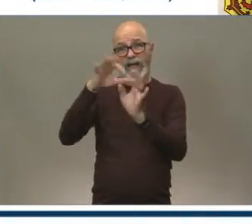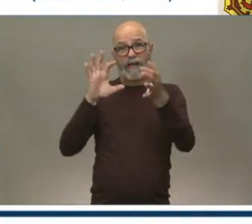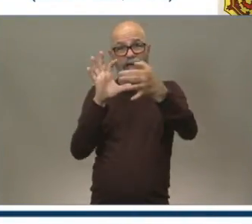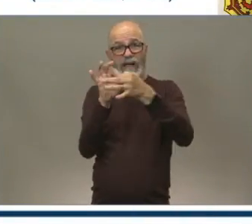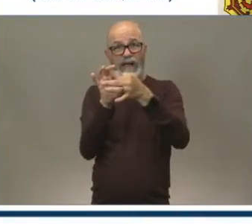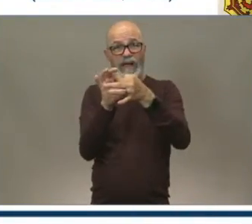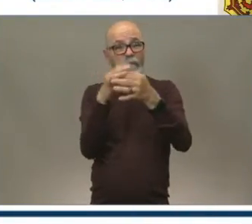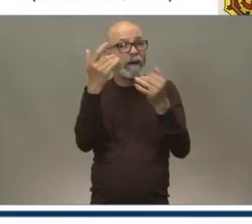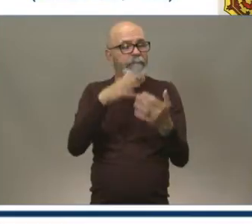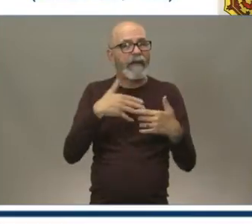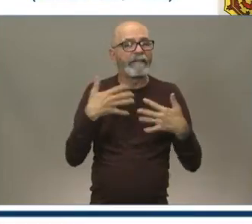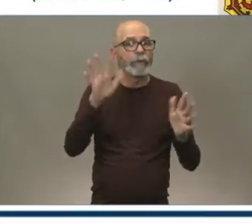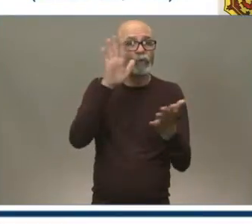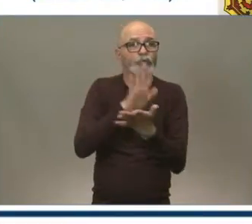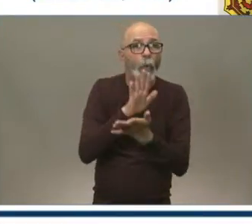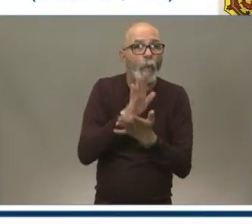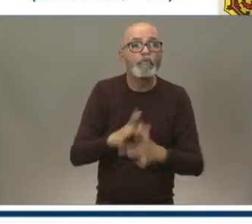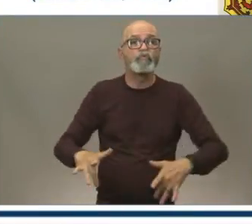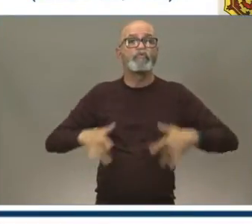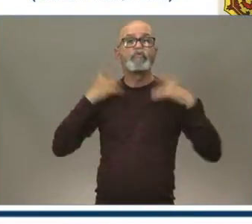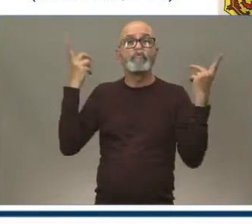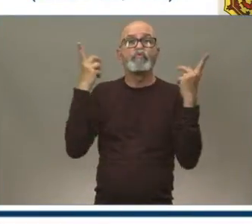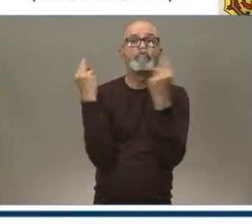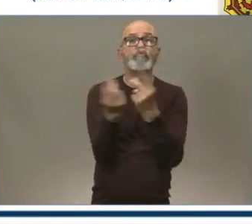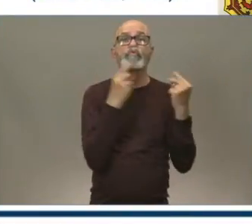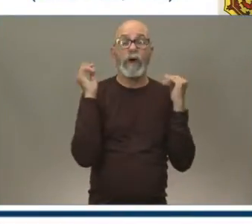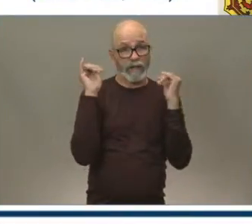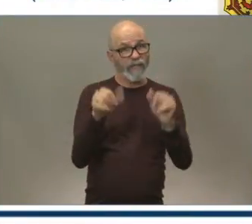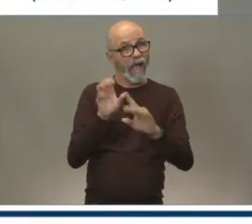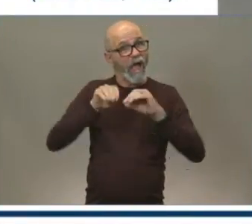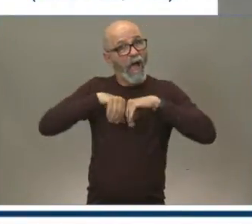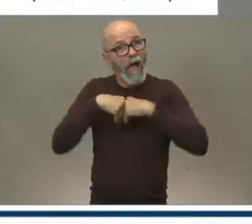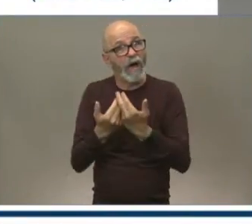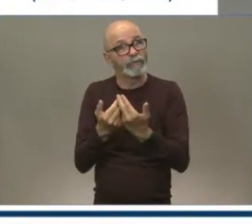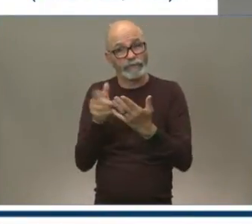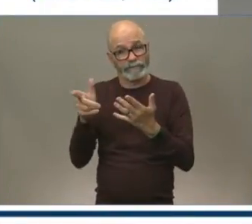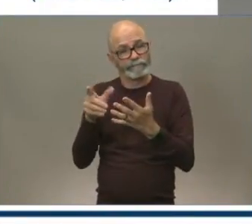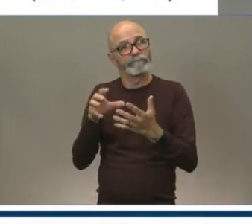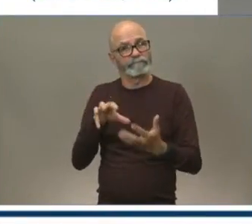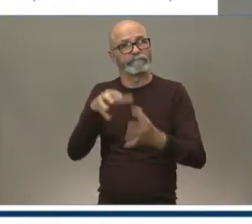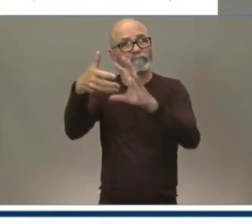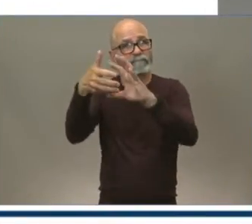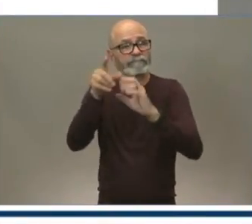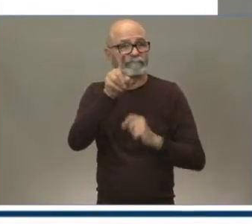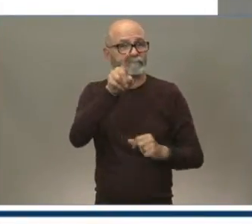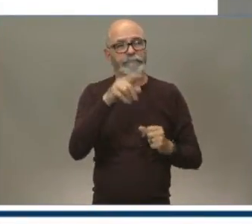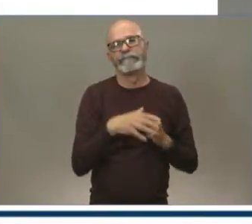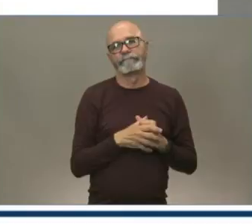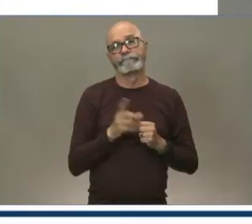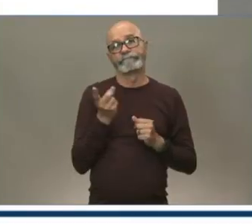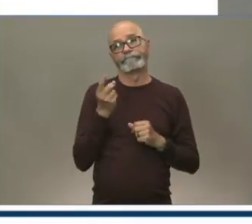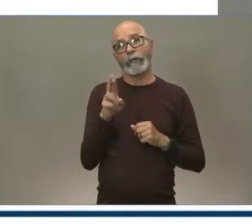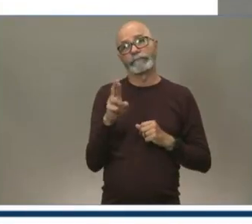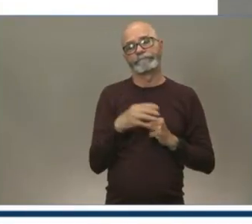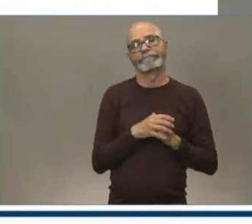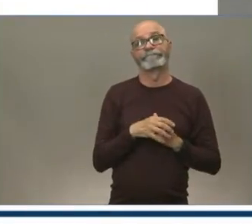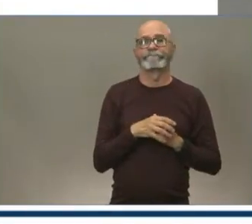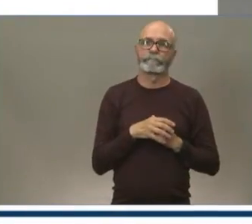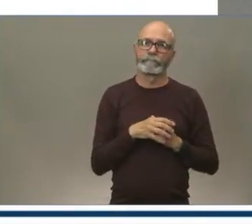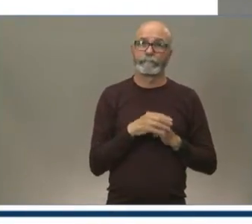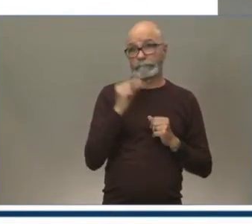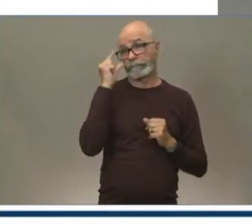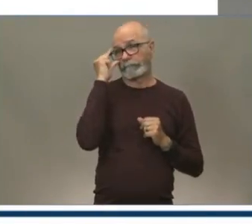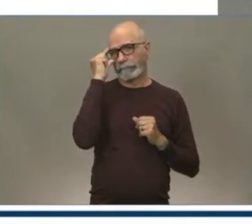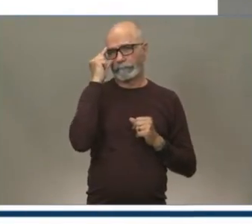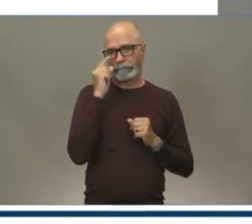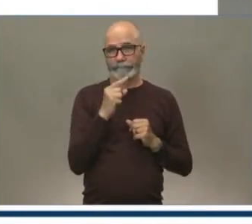something that connects them? So I think what we've seen in the family schools, 2 things. So you use the word outbreak. Just because we